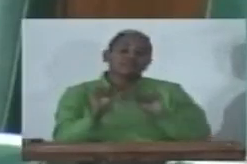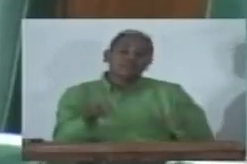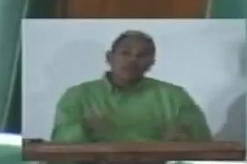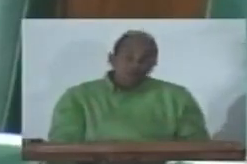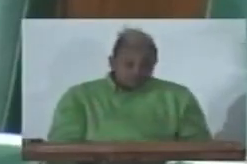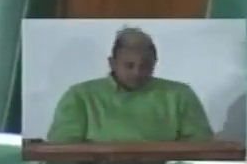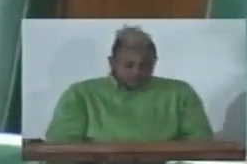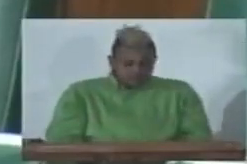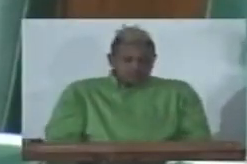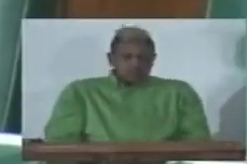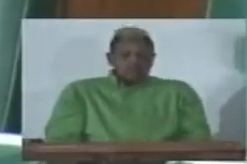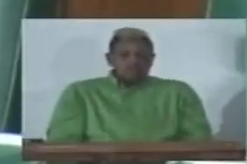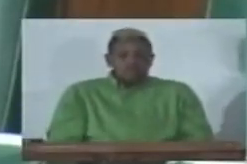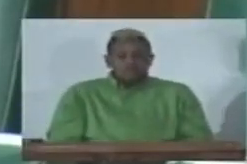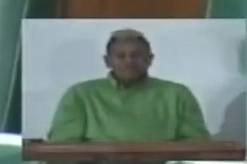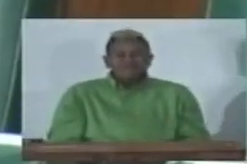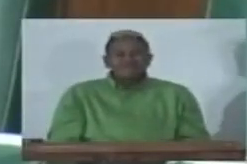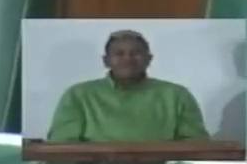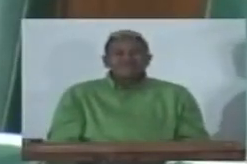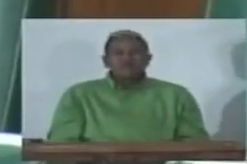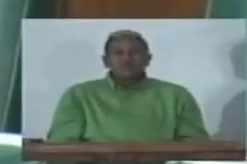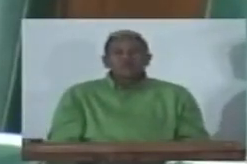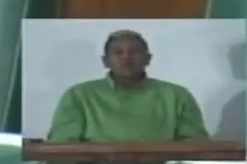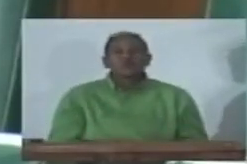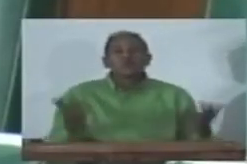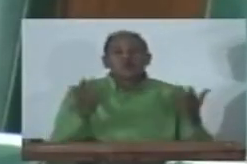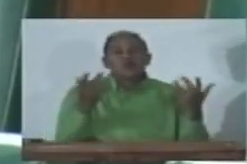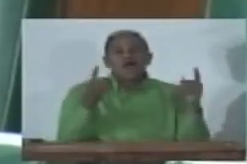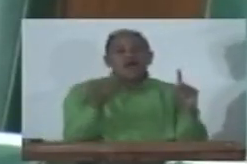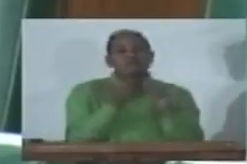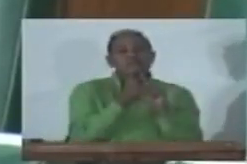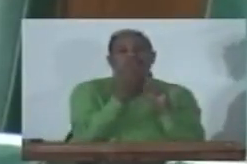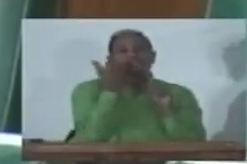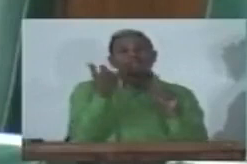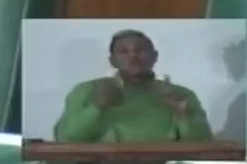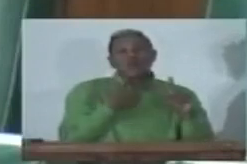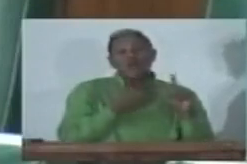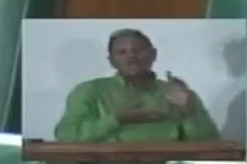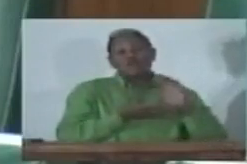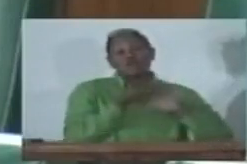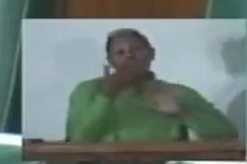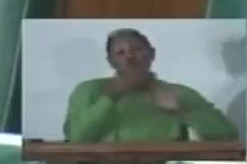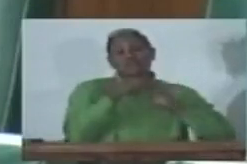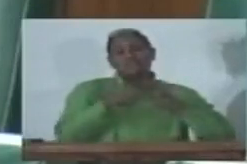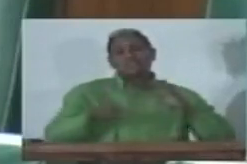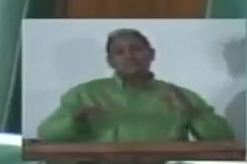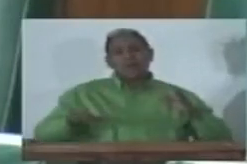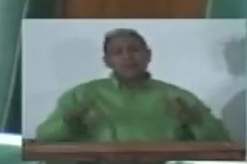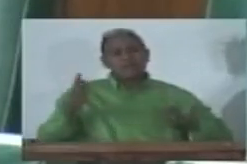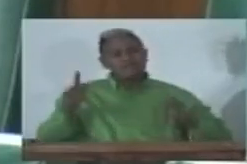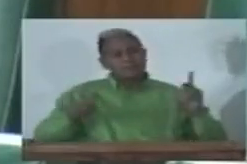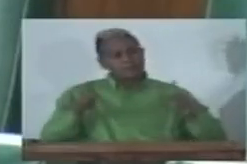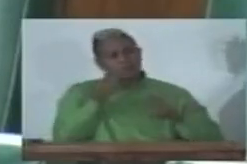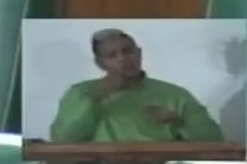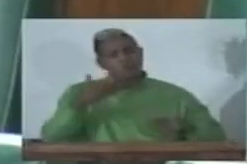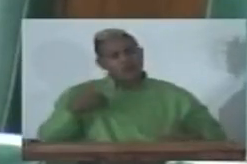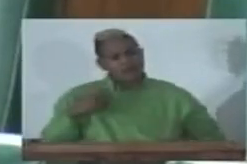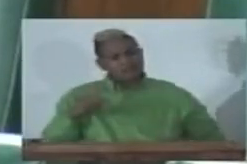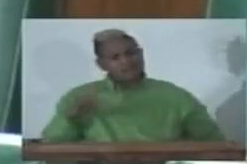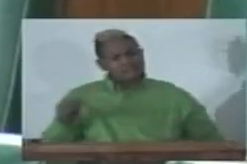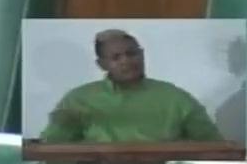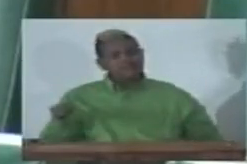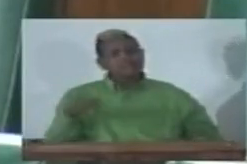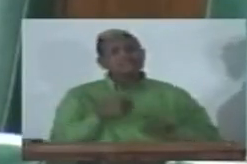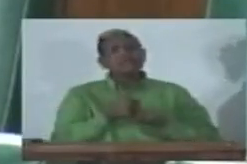So what would happen if we have a run on this parliament of persons living with disabilities